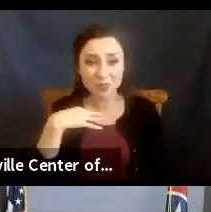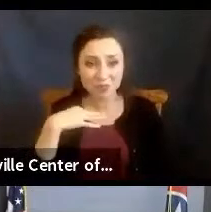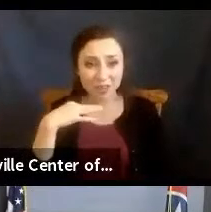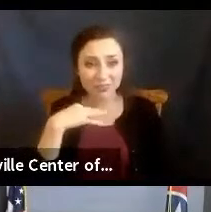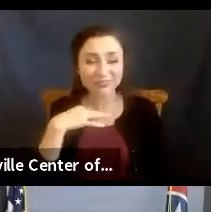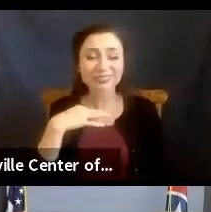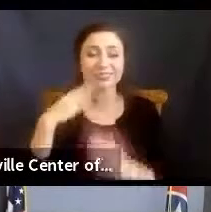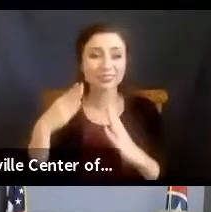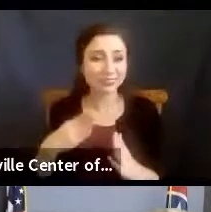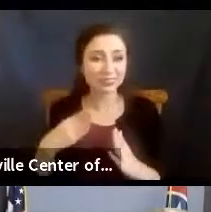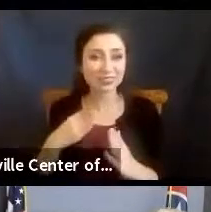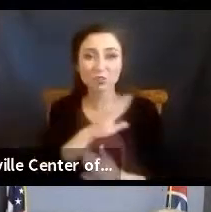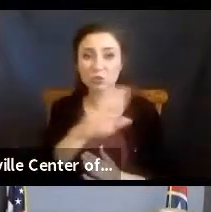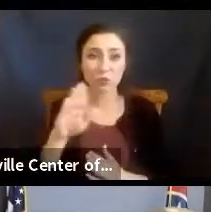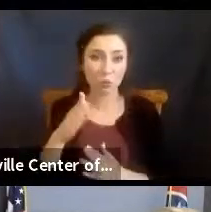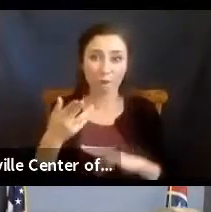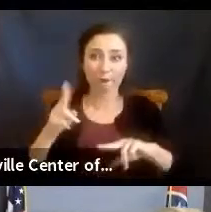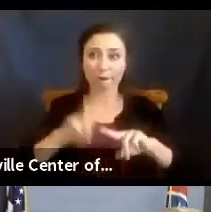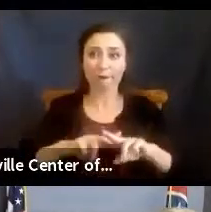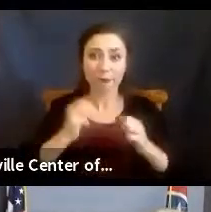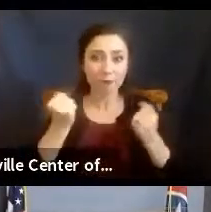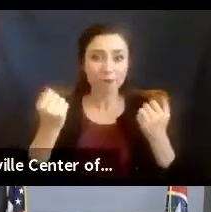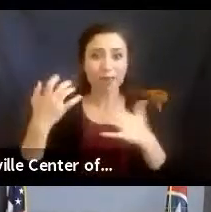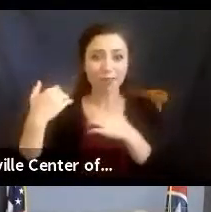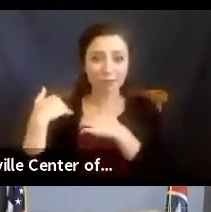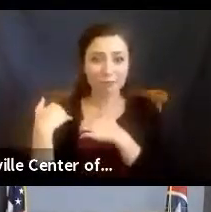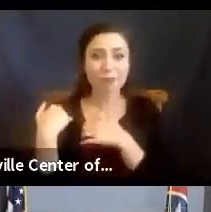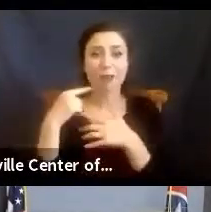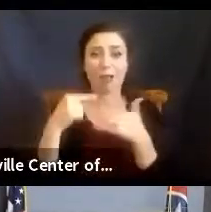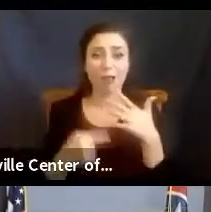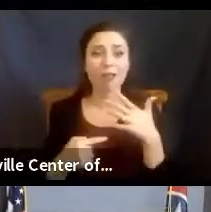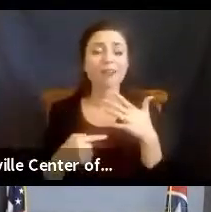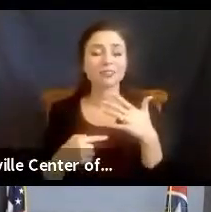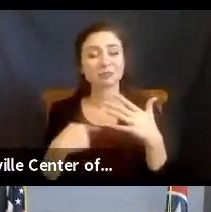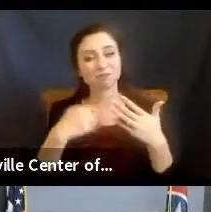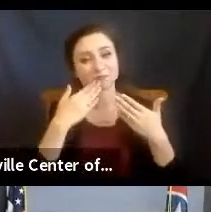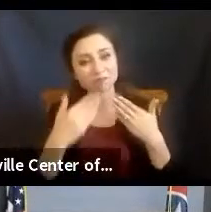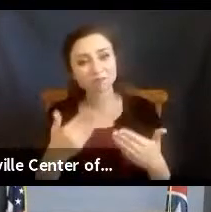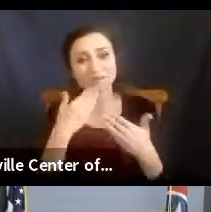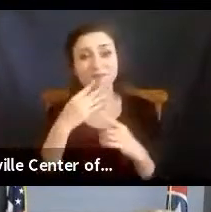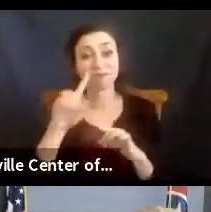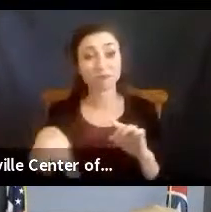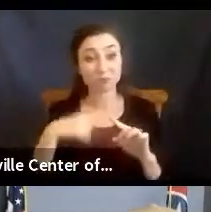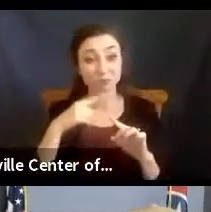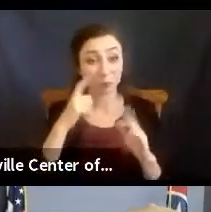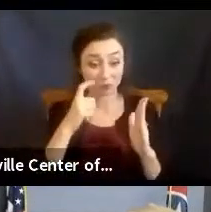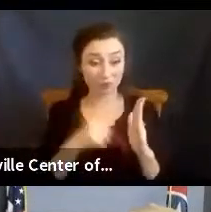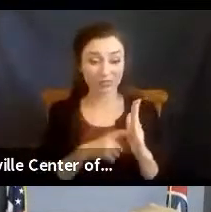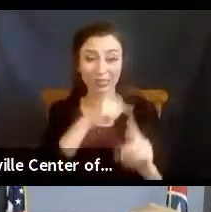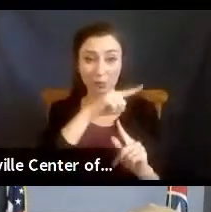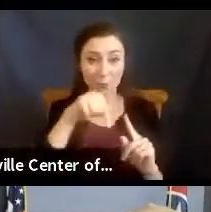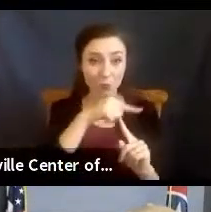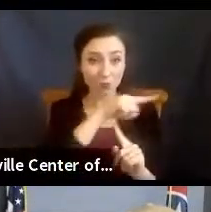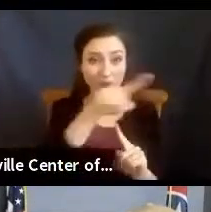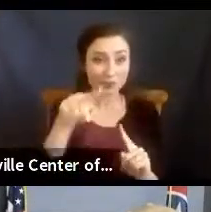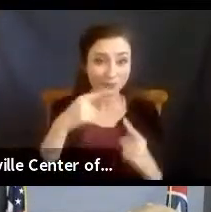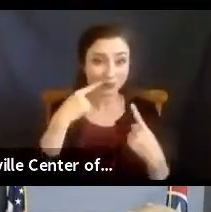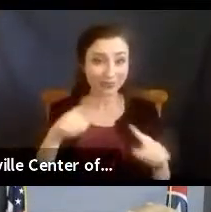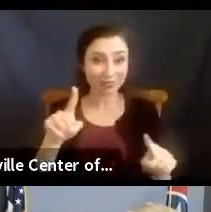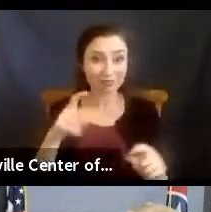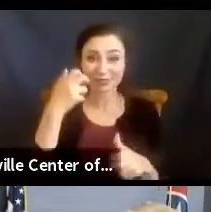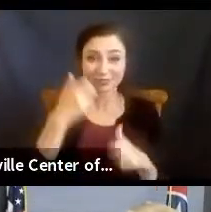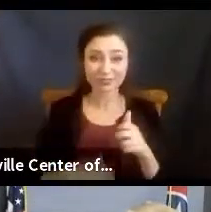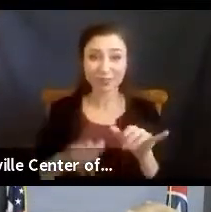of your many other responsibilities. So thank you. And also we recognize that when you're successful, it's hard to